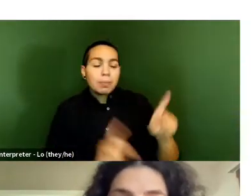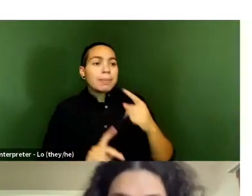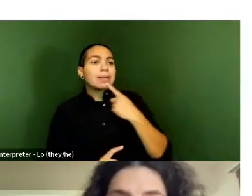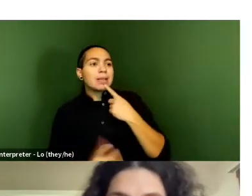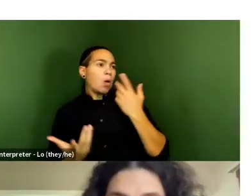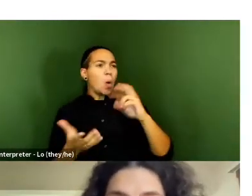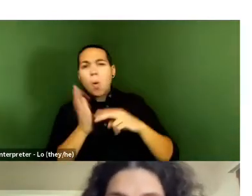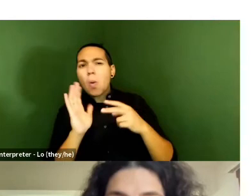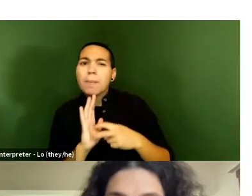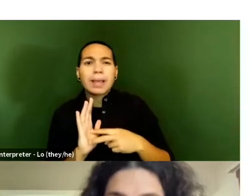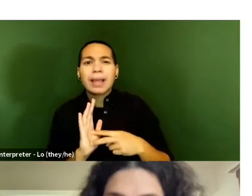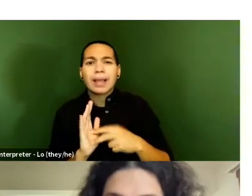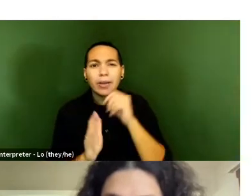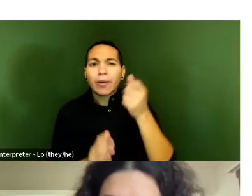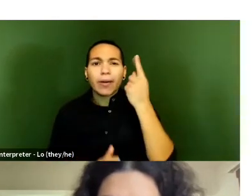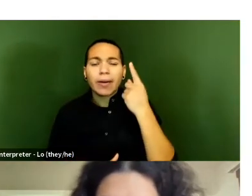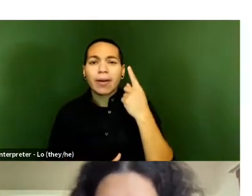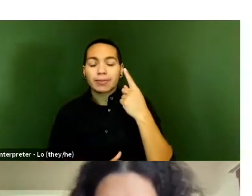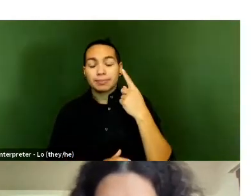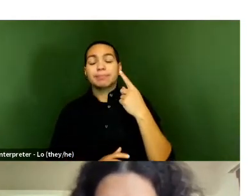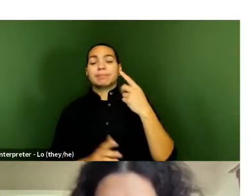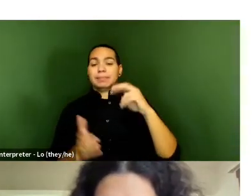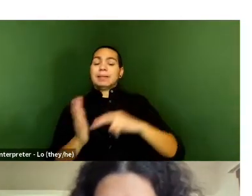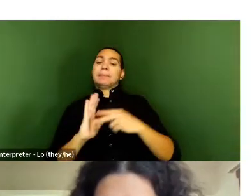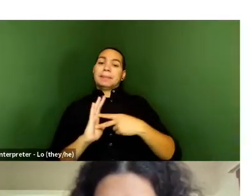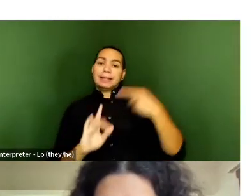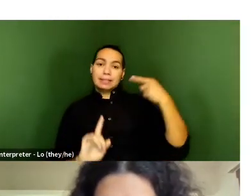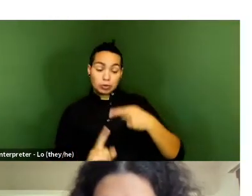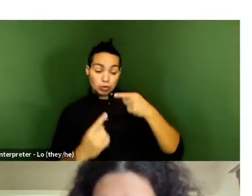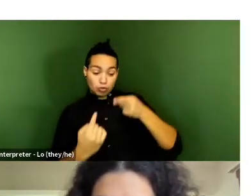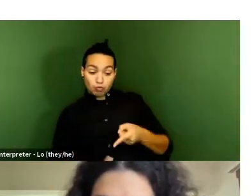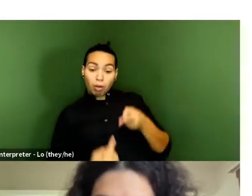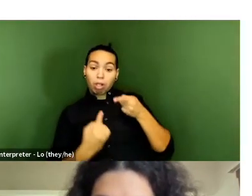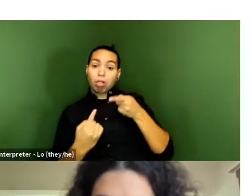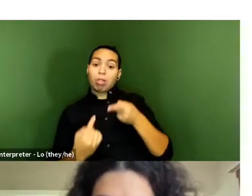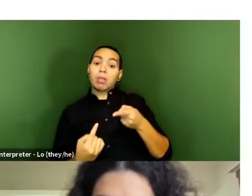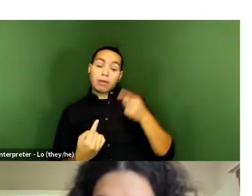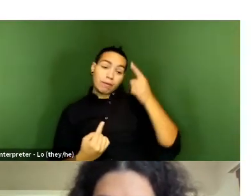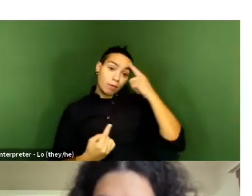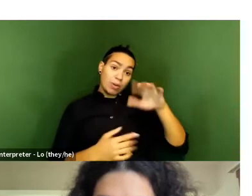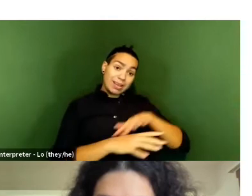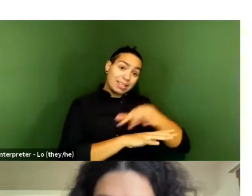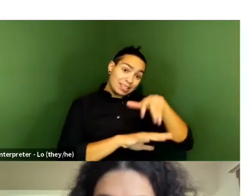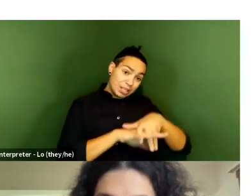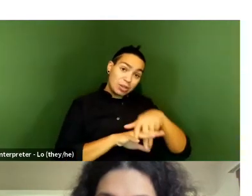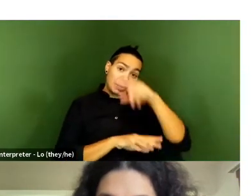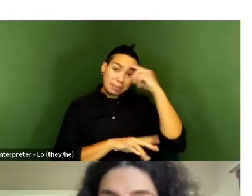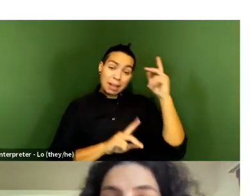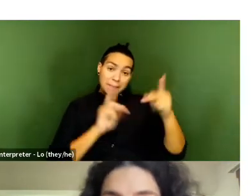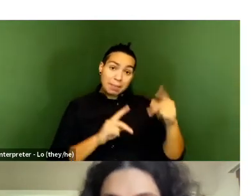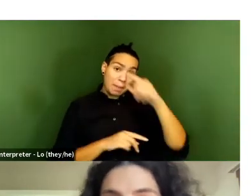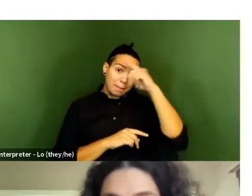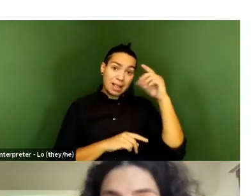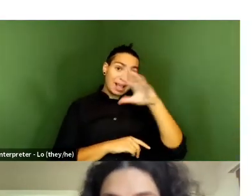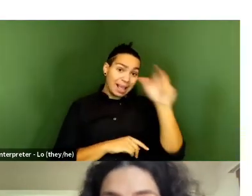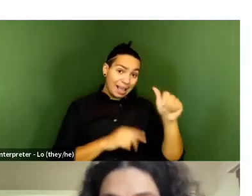think for me, that just means that the struggle of Indigenous Black people, Black Africans,